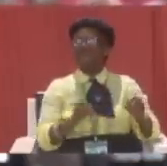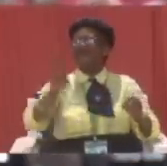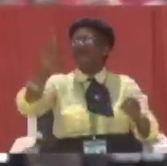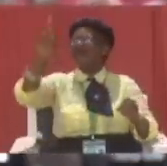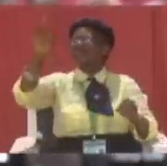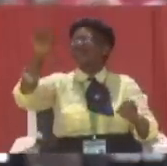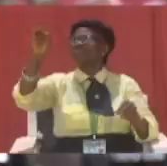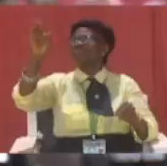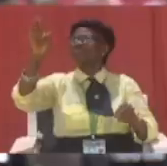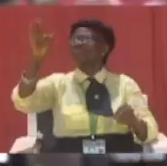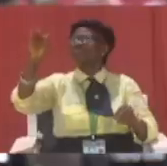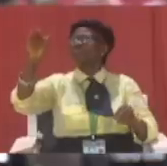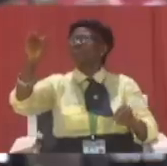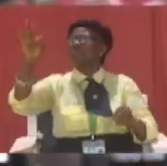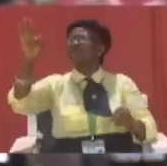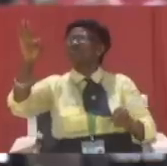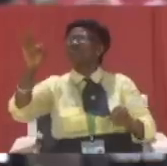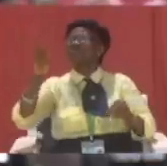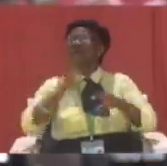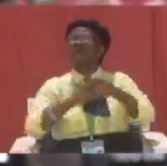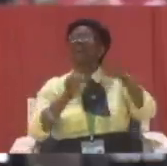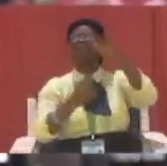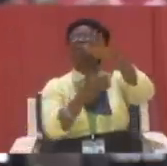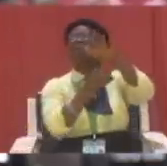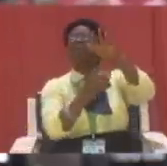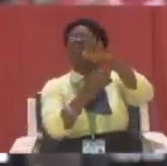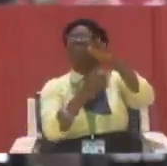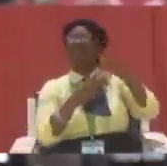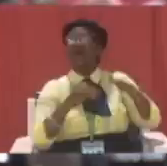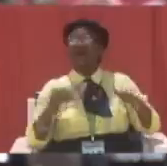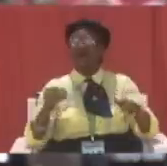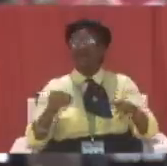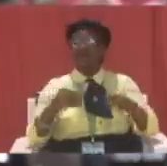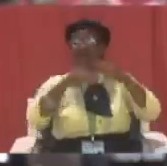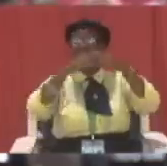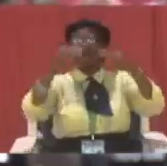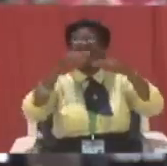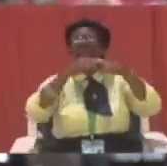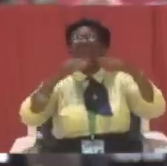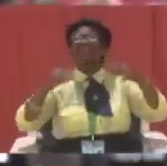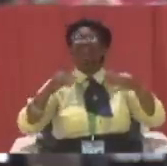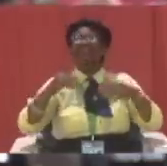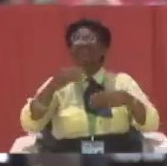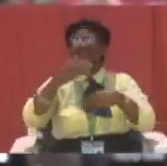up to a meter. That was our dormitory.